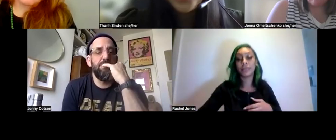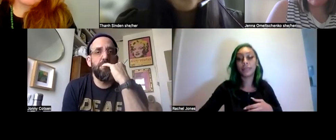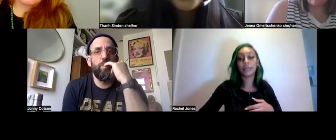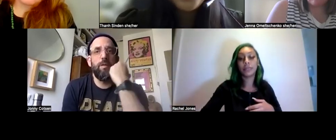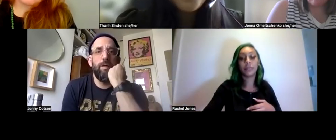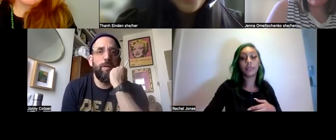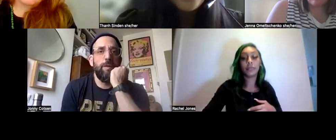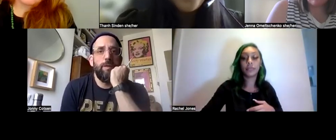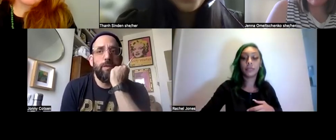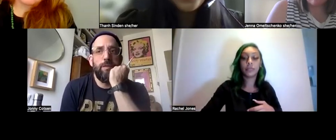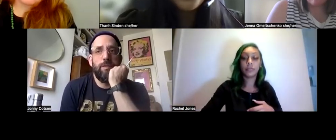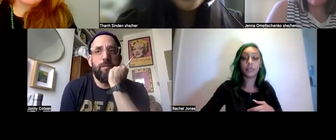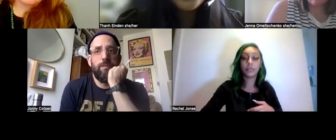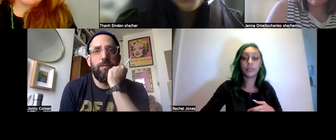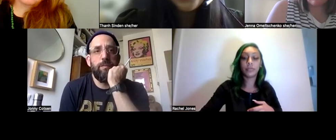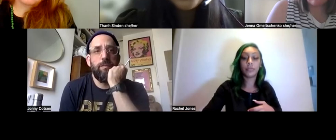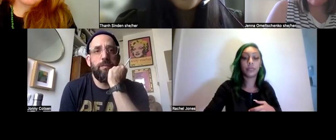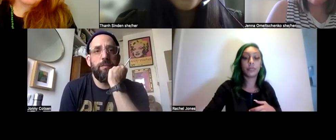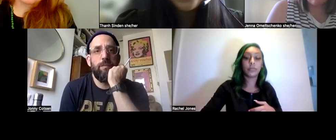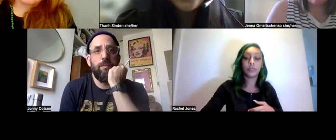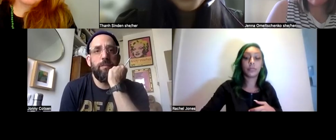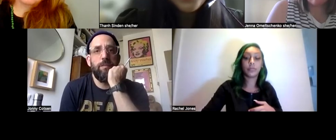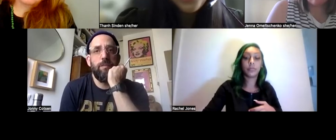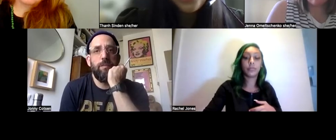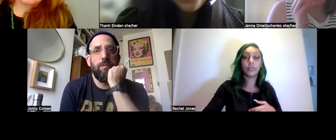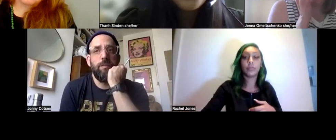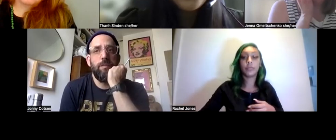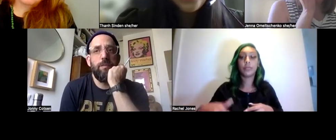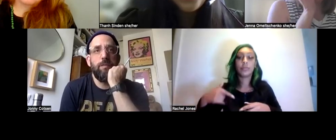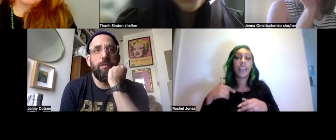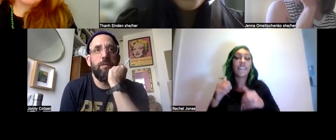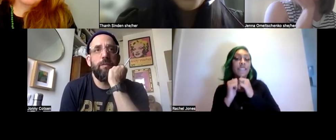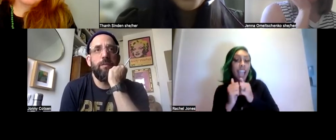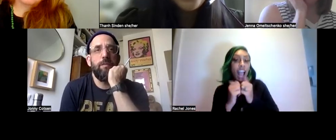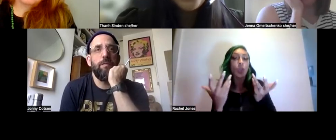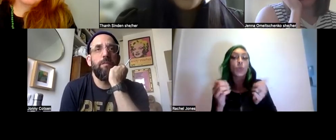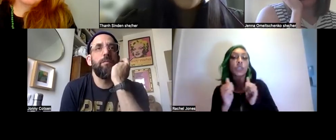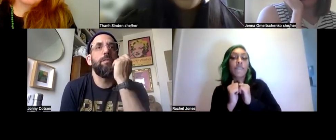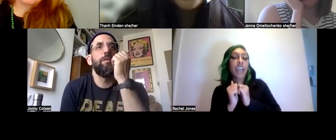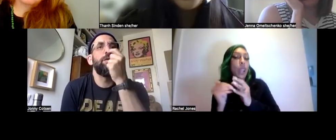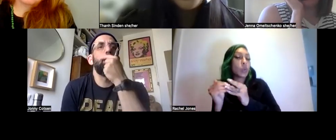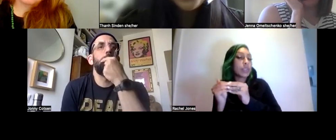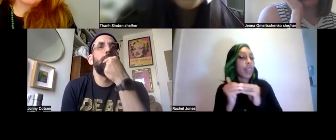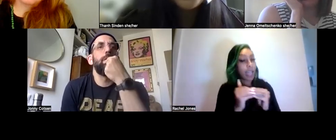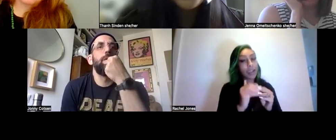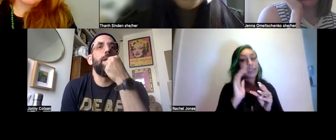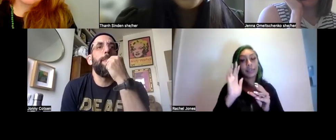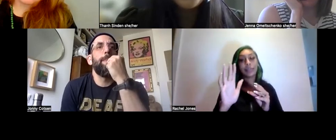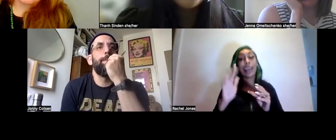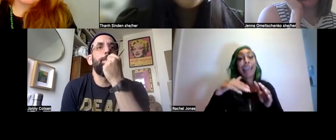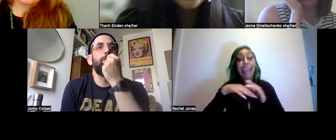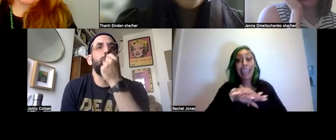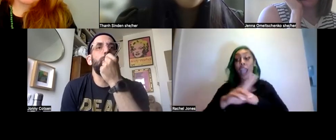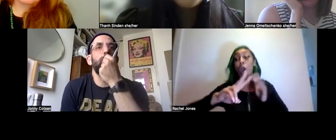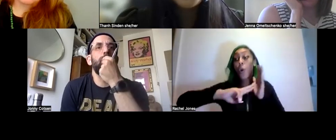somebody actually in the chat mentioned about values and being values led, and actually in an